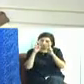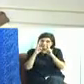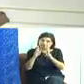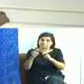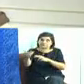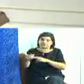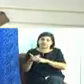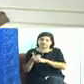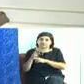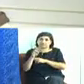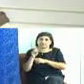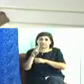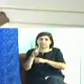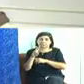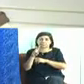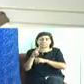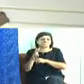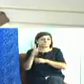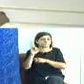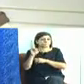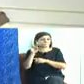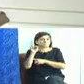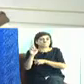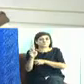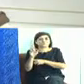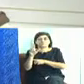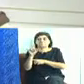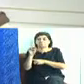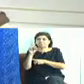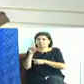you welcome the Reverend Wayne Lindsay?